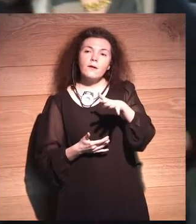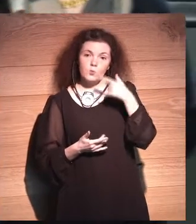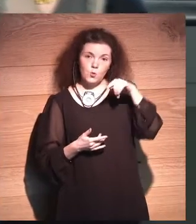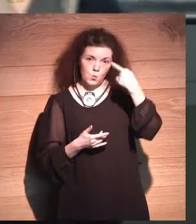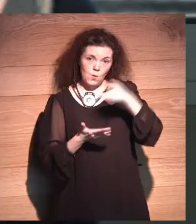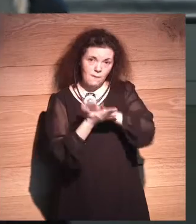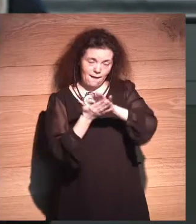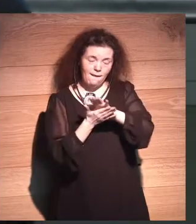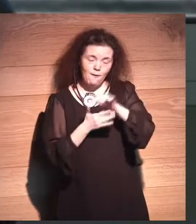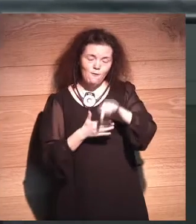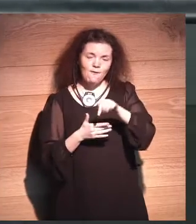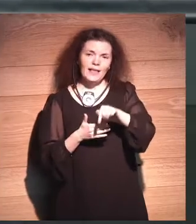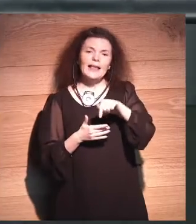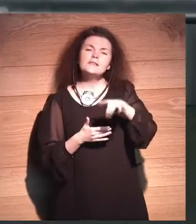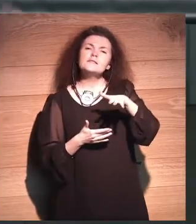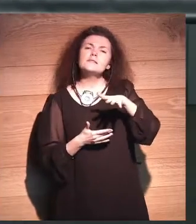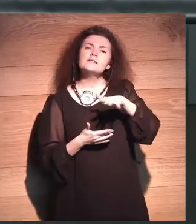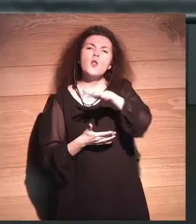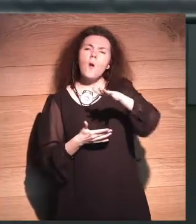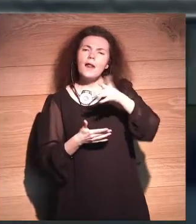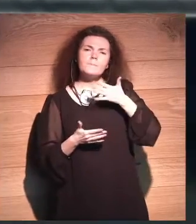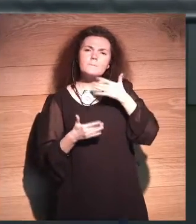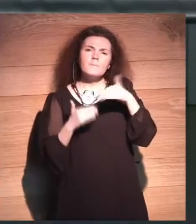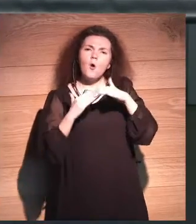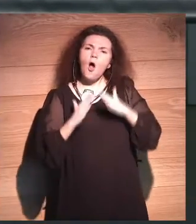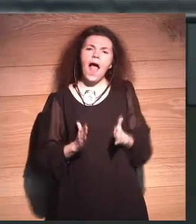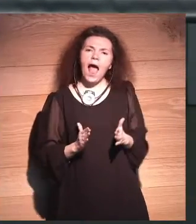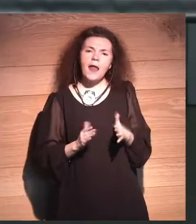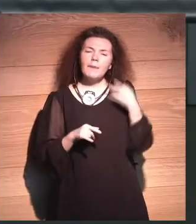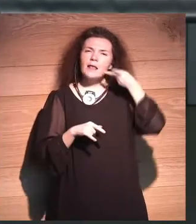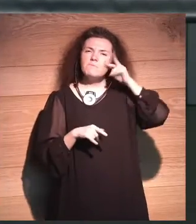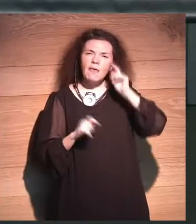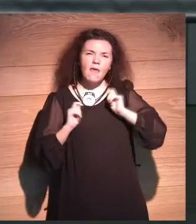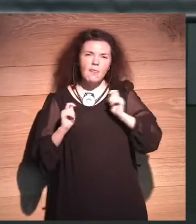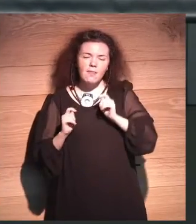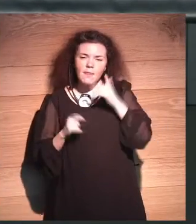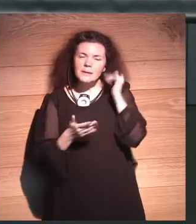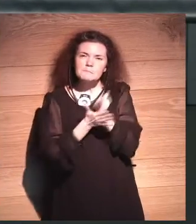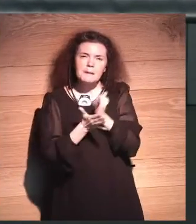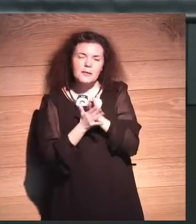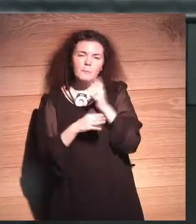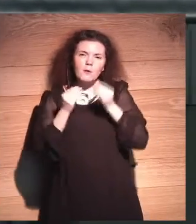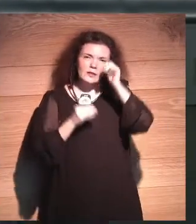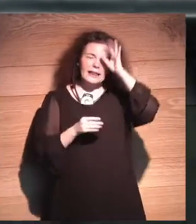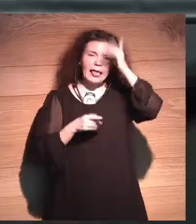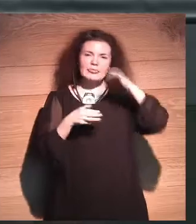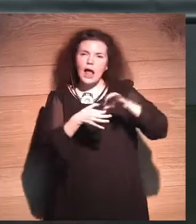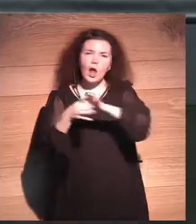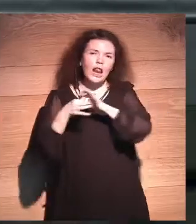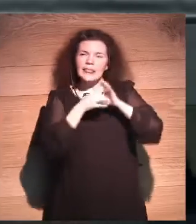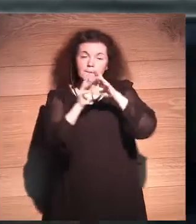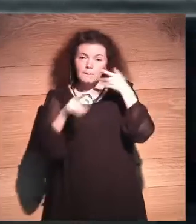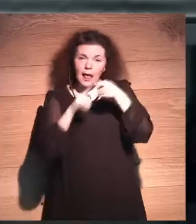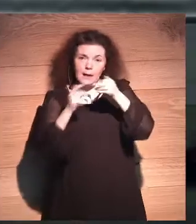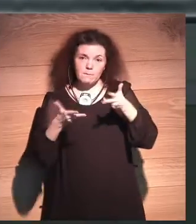a home for experiments, for advances in thinking about the use of collective intelligence for democracy,